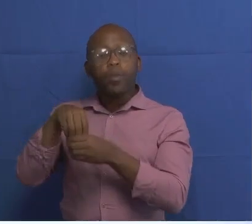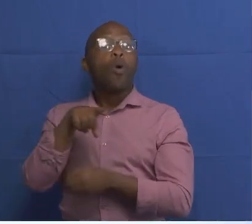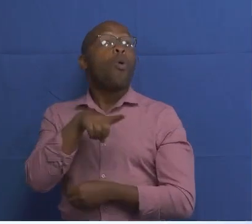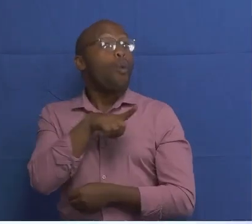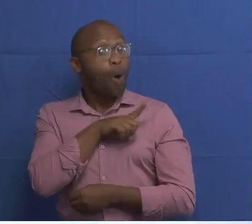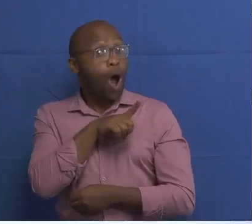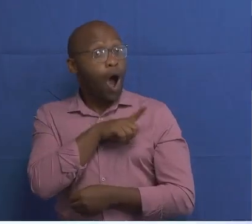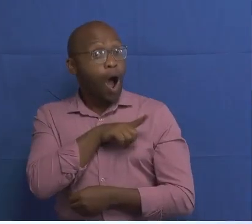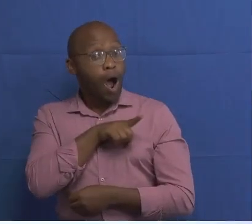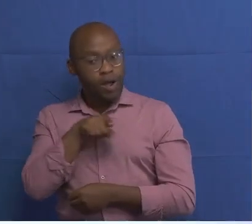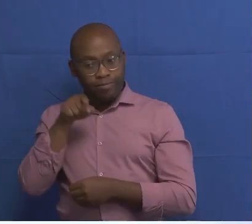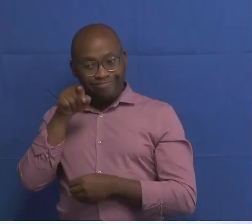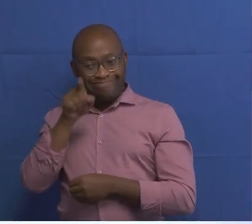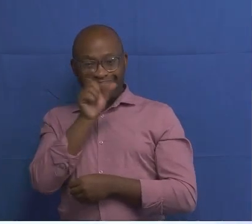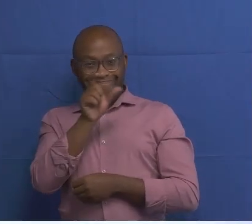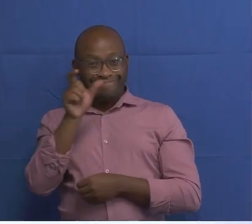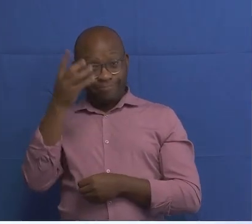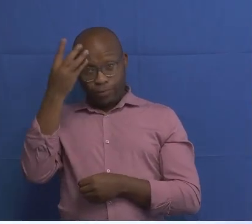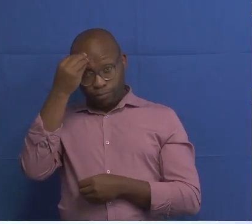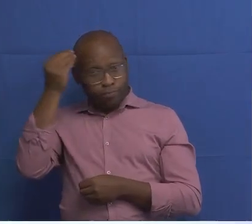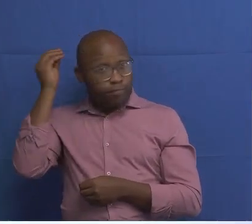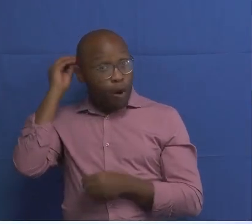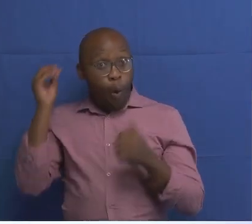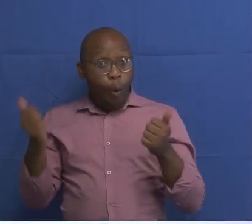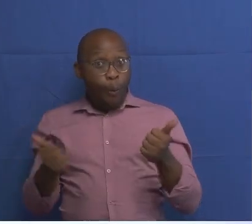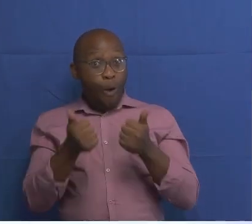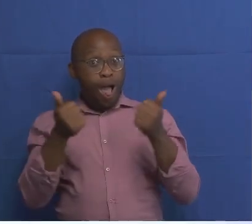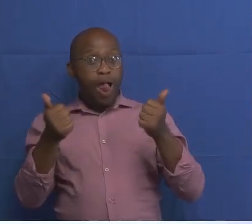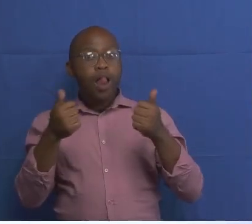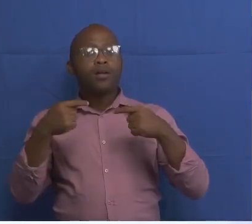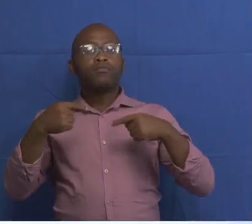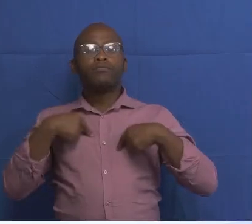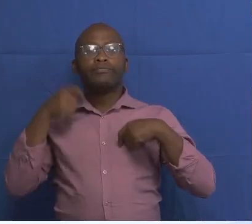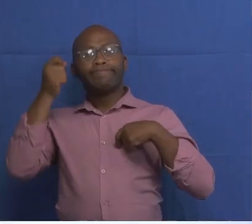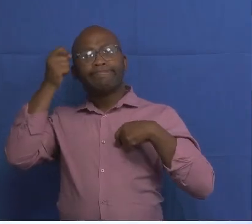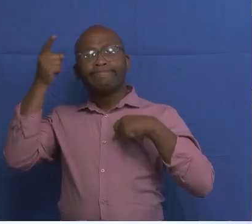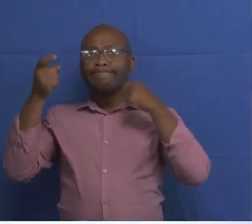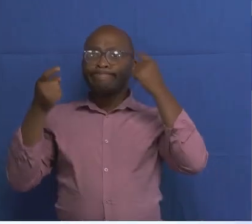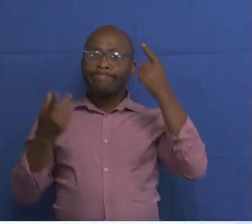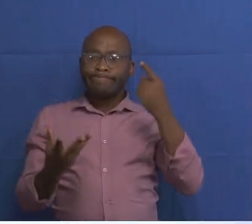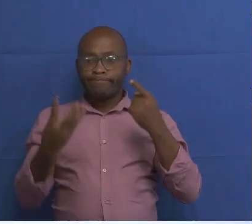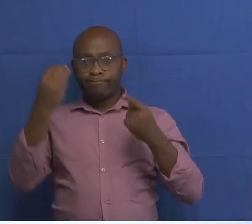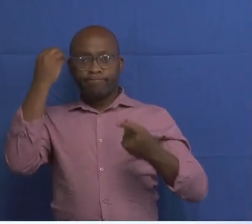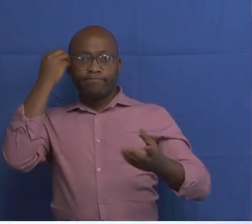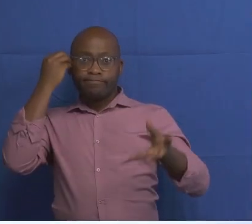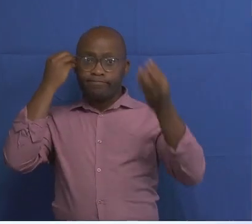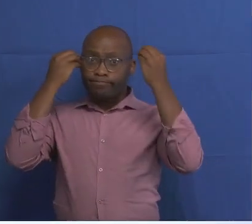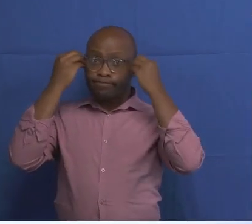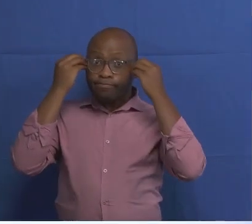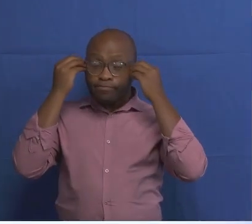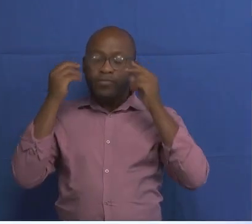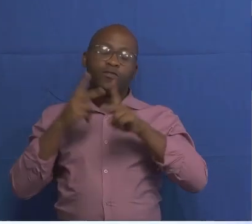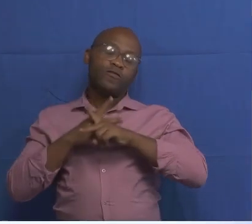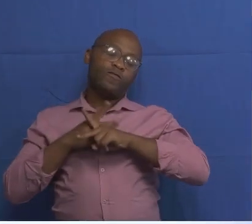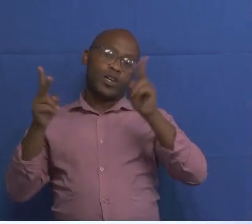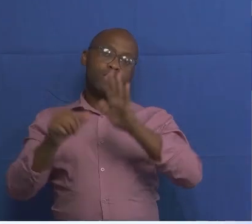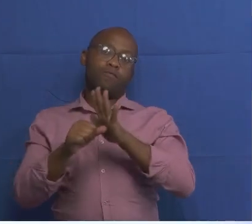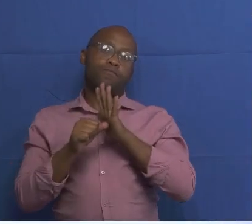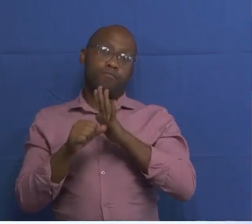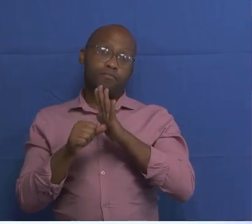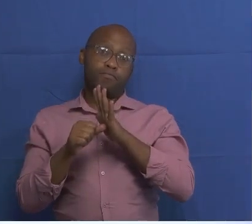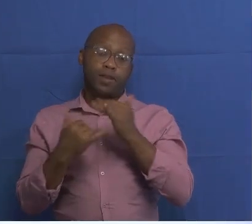to have a full understanding of the topic. So now in genetics, now one of the most important terms that a learner needs